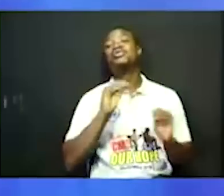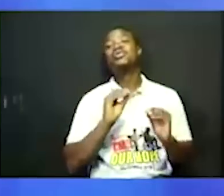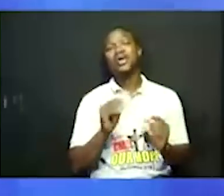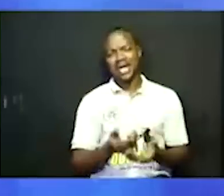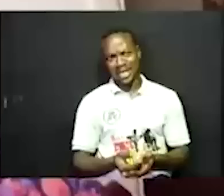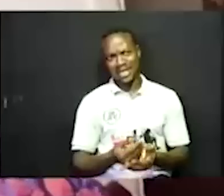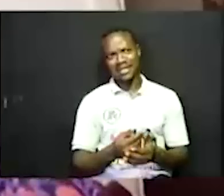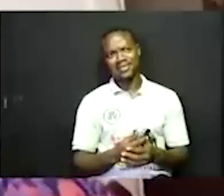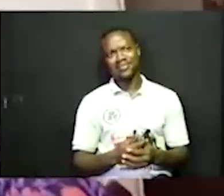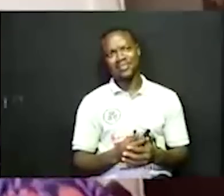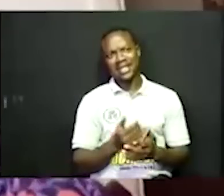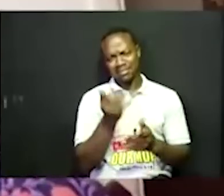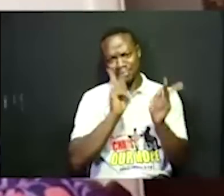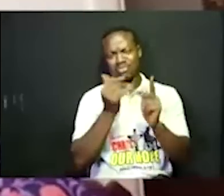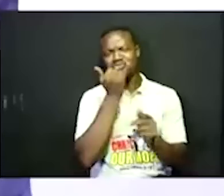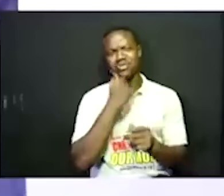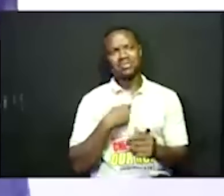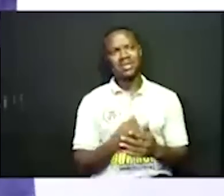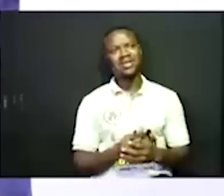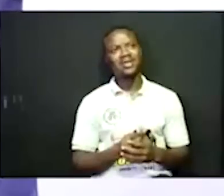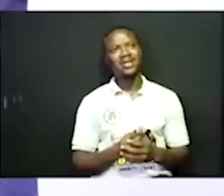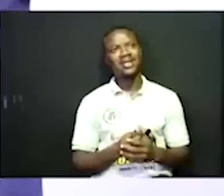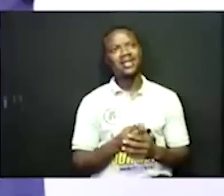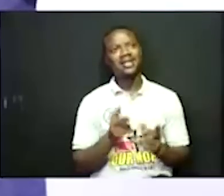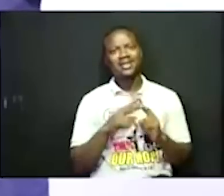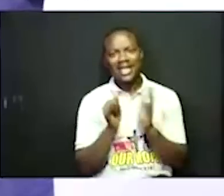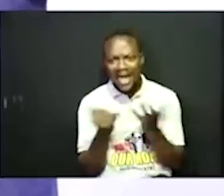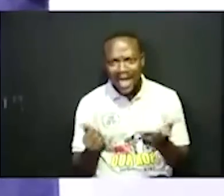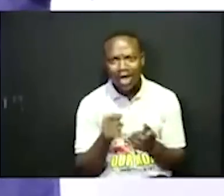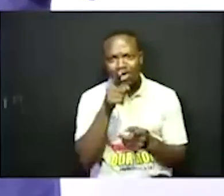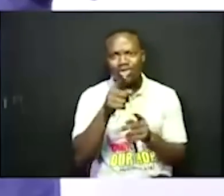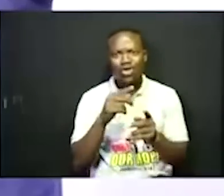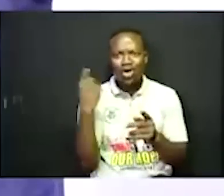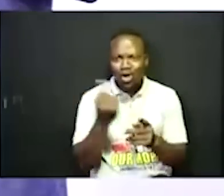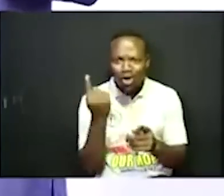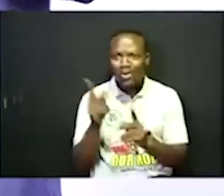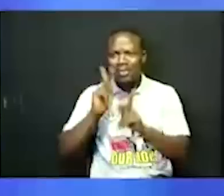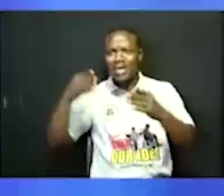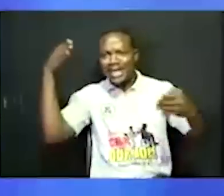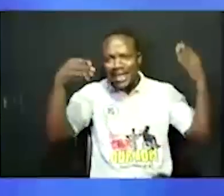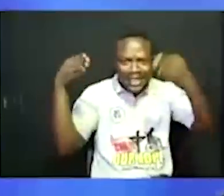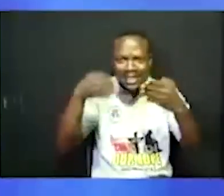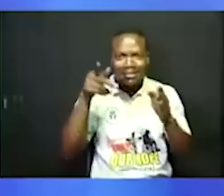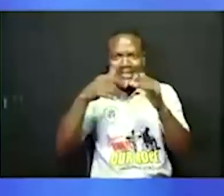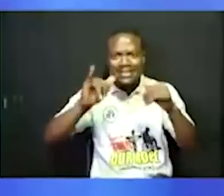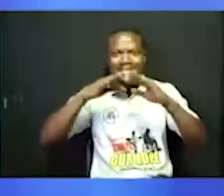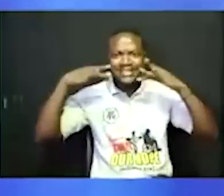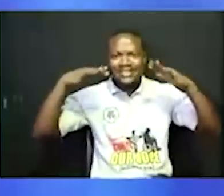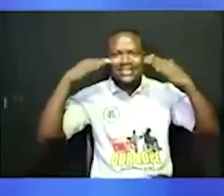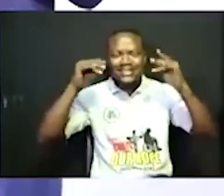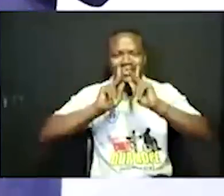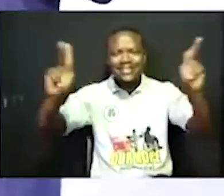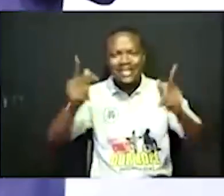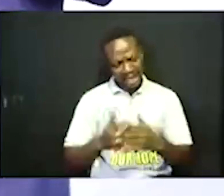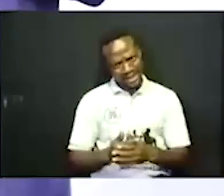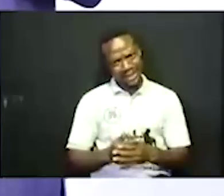Somebody said, oh, so you are going through all this and we always see you smiling, so what should I do? Obi catch them say, hey, enti uko sanu me nyina